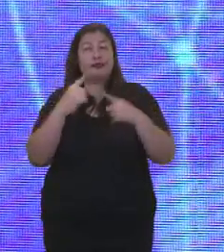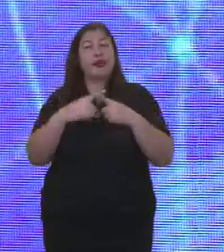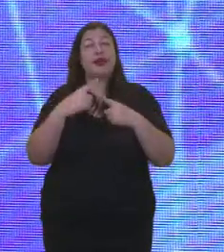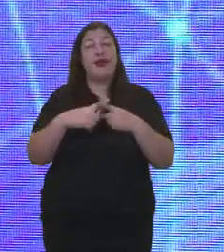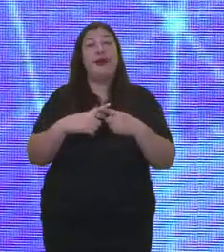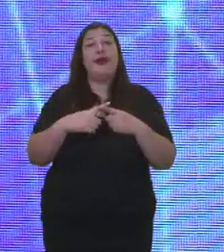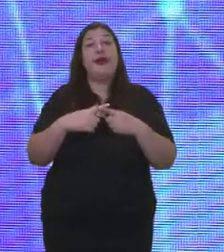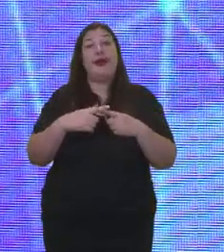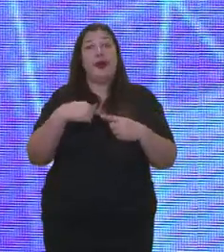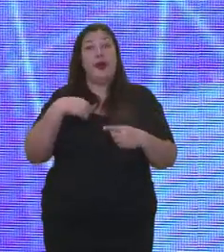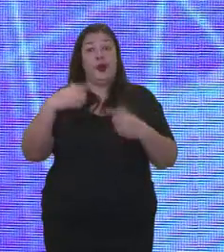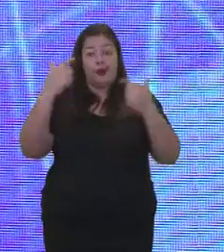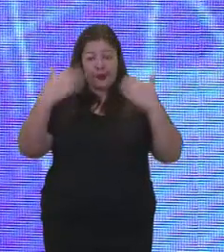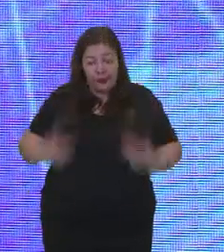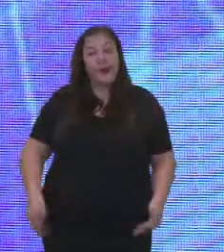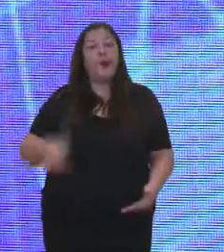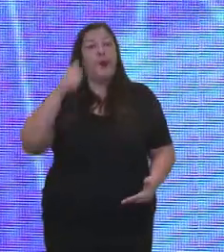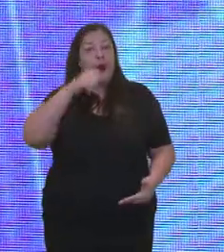I had a small child.